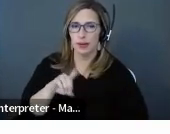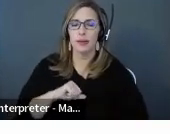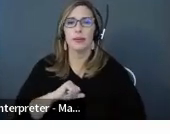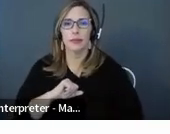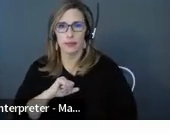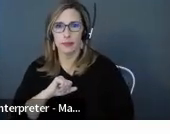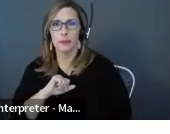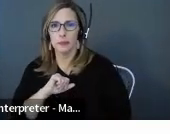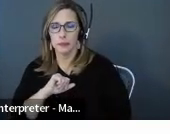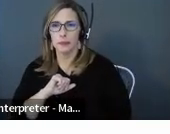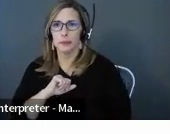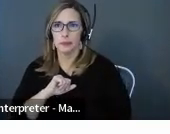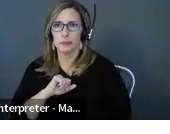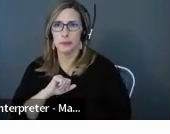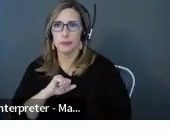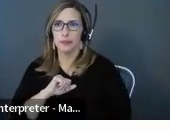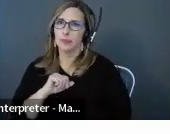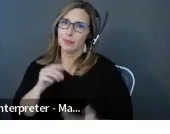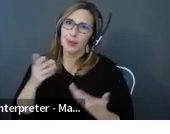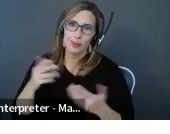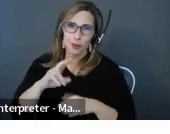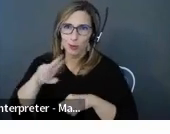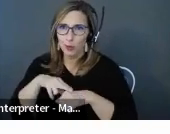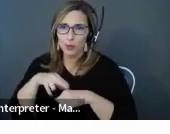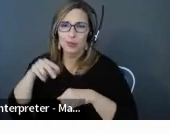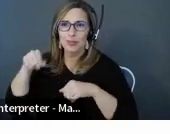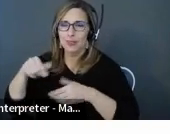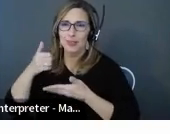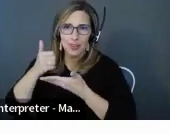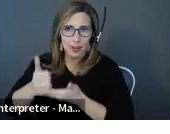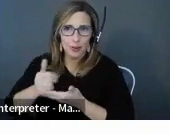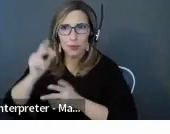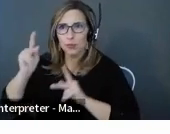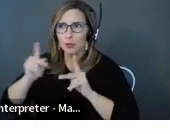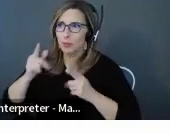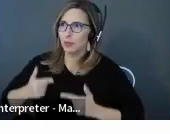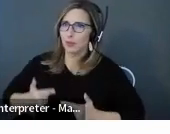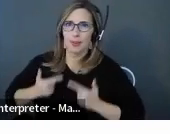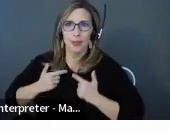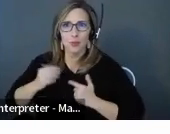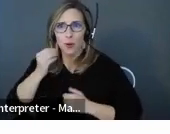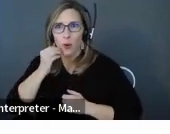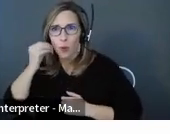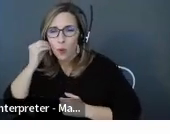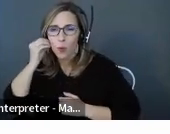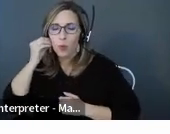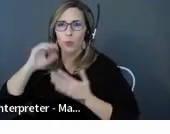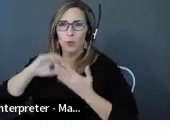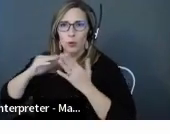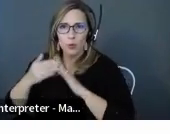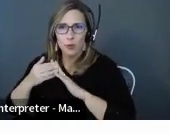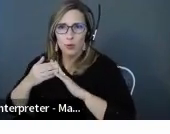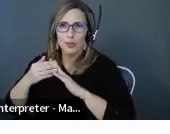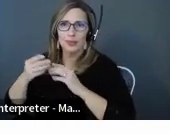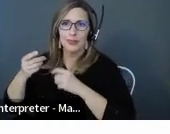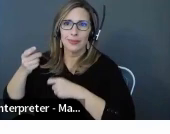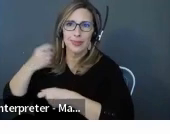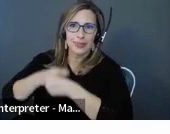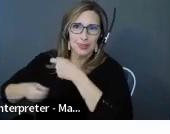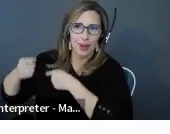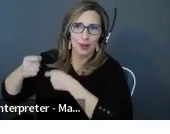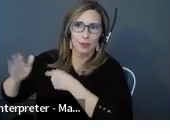And this, of course, helps folks live at home or in the community rather than an institutional setting, which